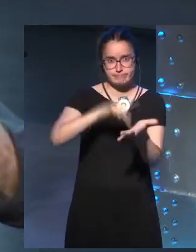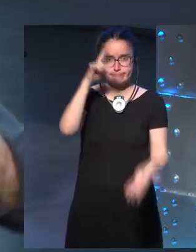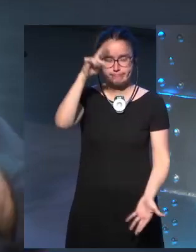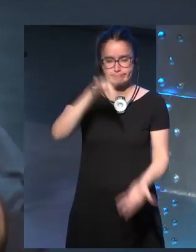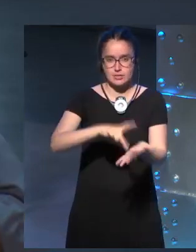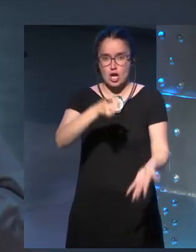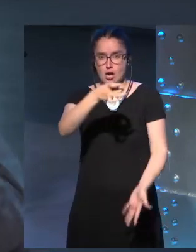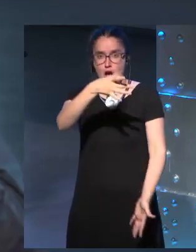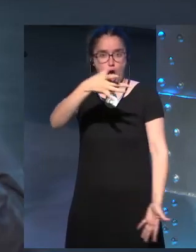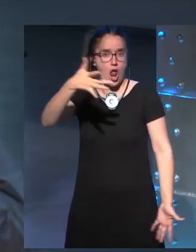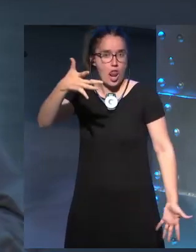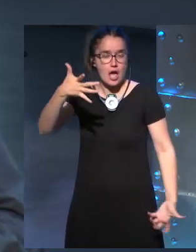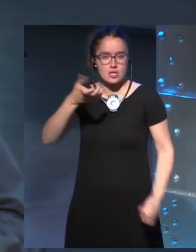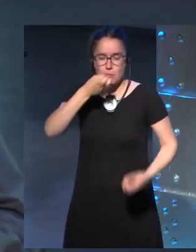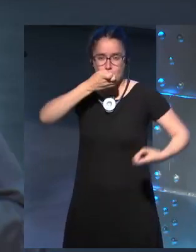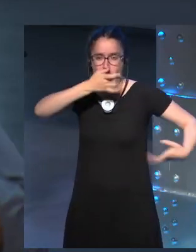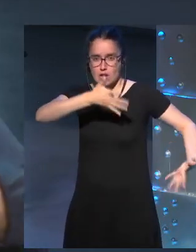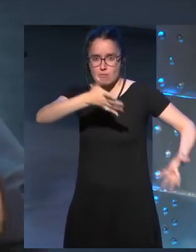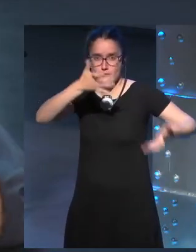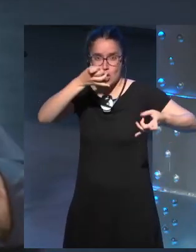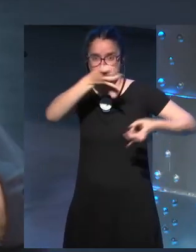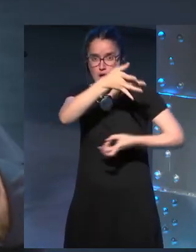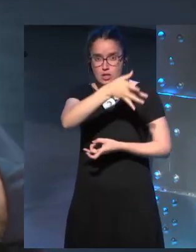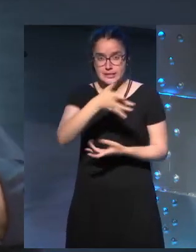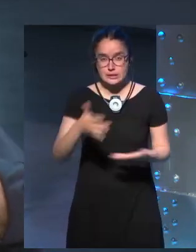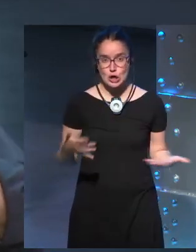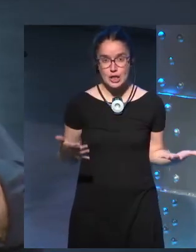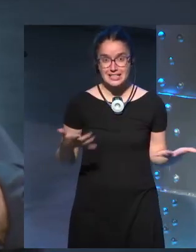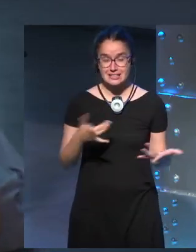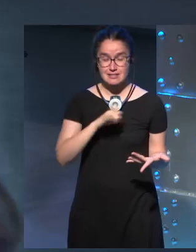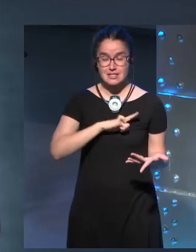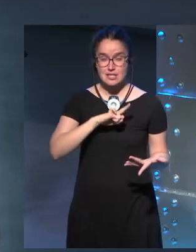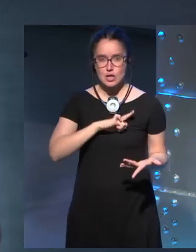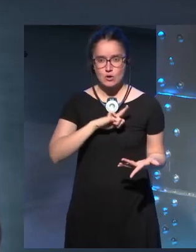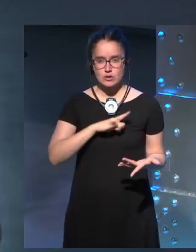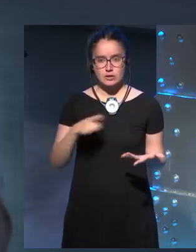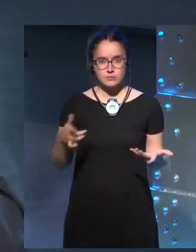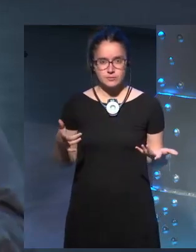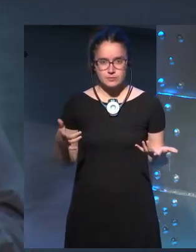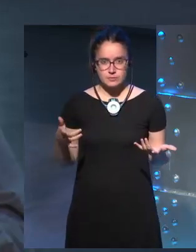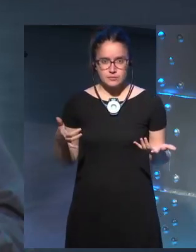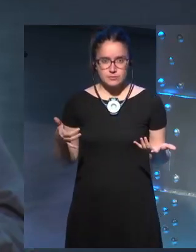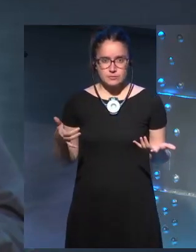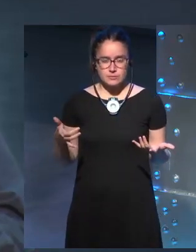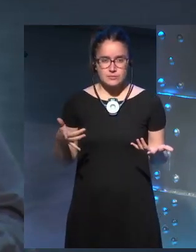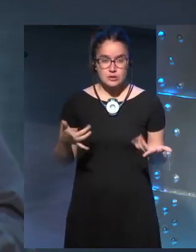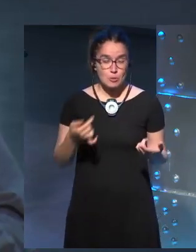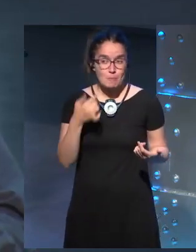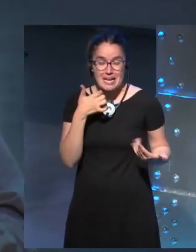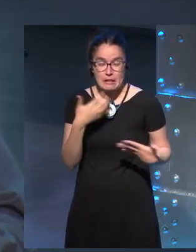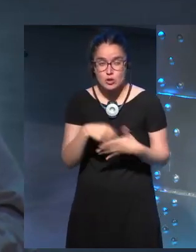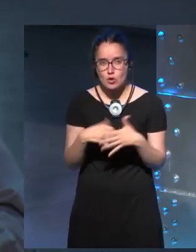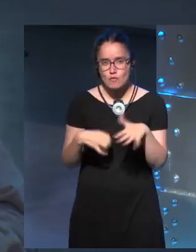become, Jesus, what am I doing? So that sense of being lost in football, there's something about that which I think is